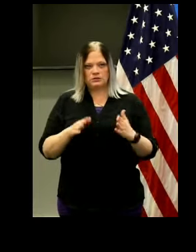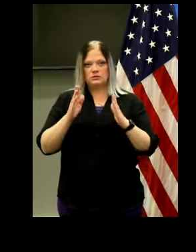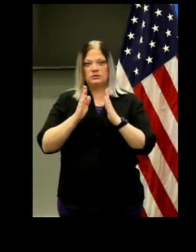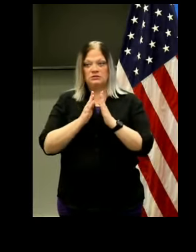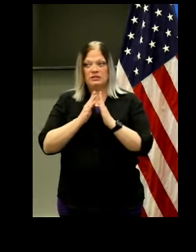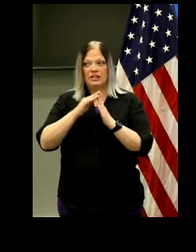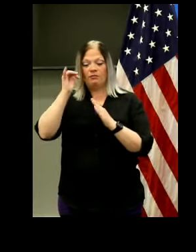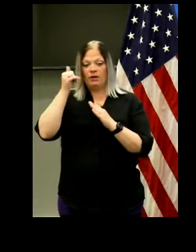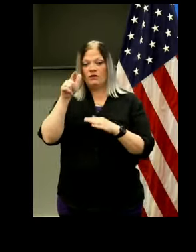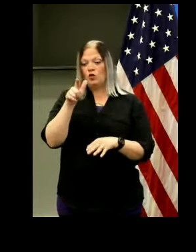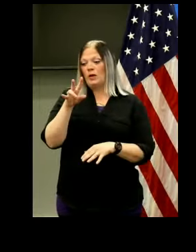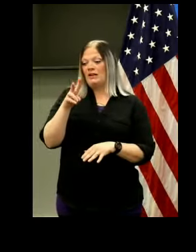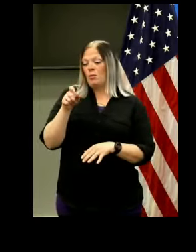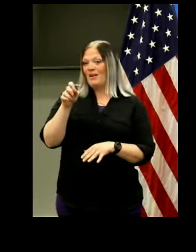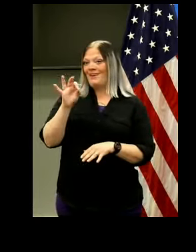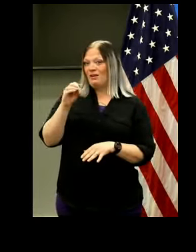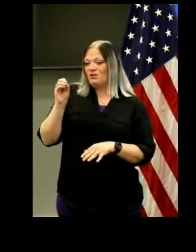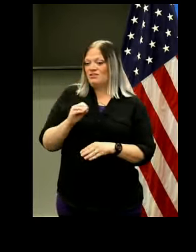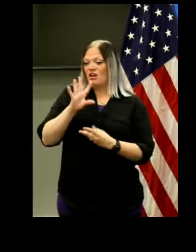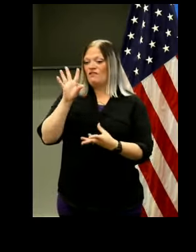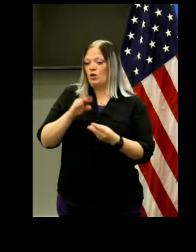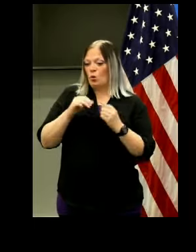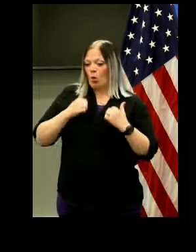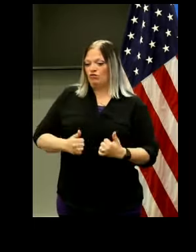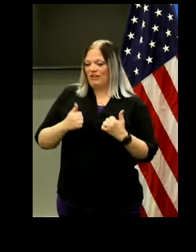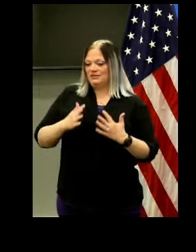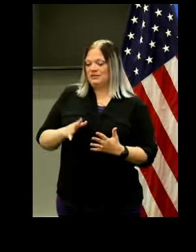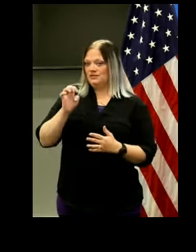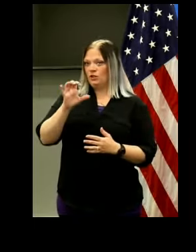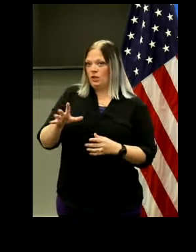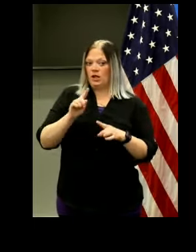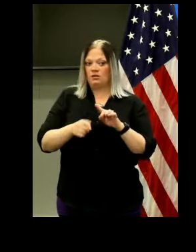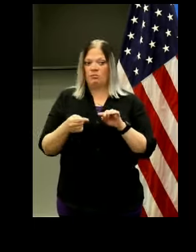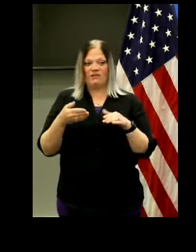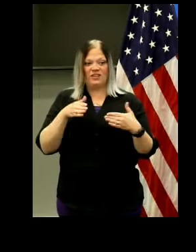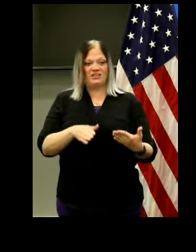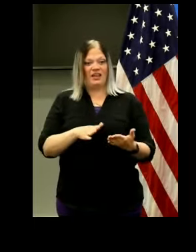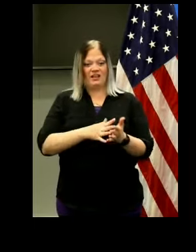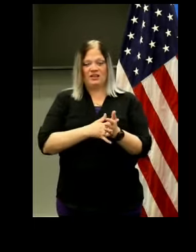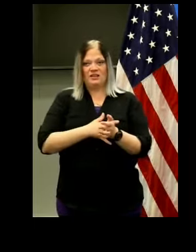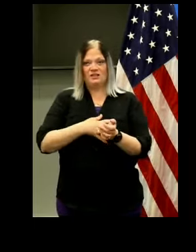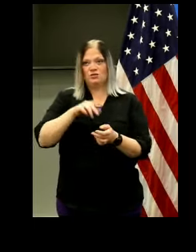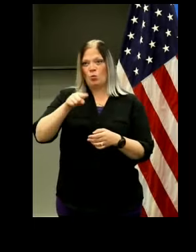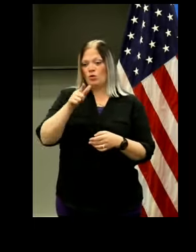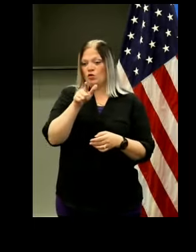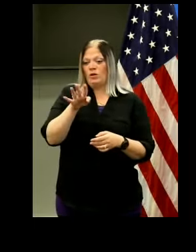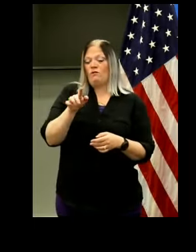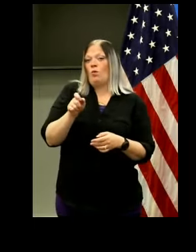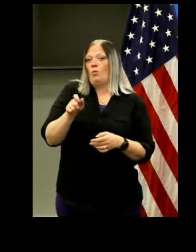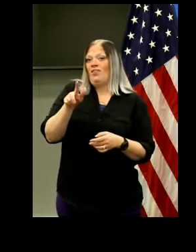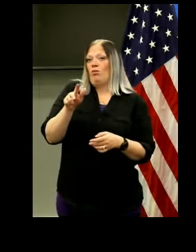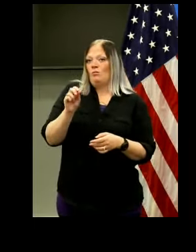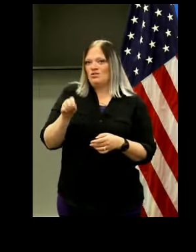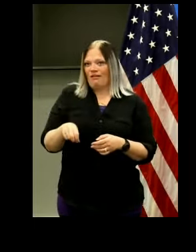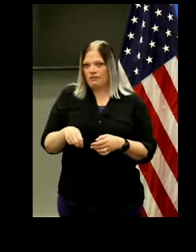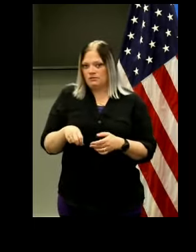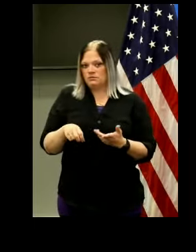is 27.9% of the residents of Erie County, but of fatalities, they've only come up with 24.3%.